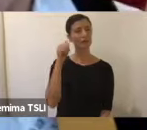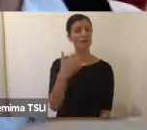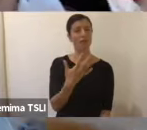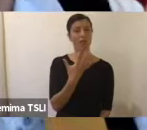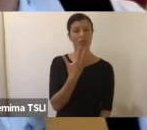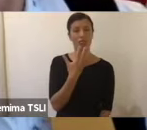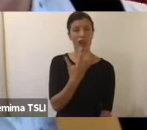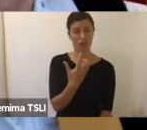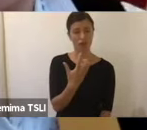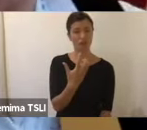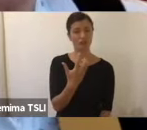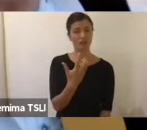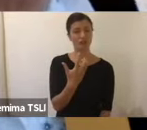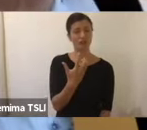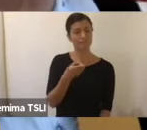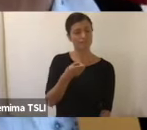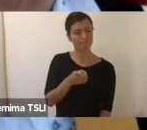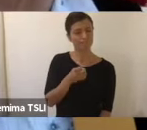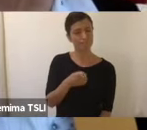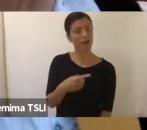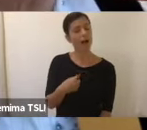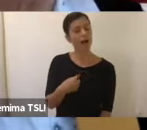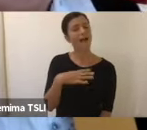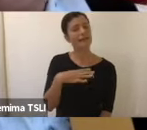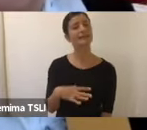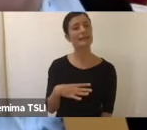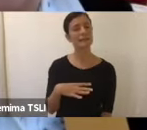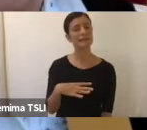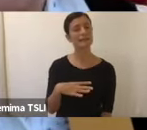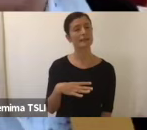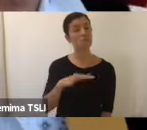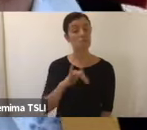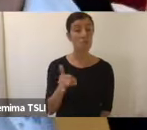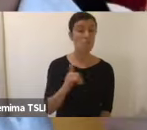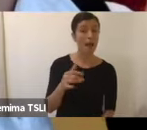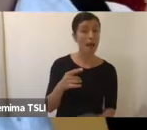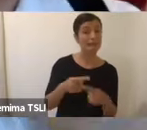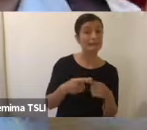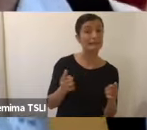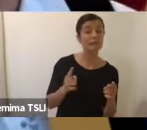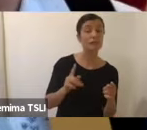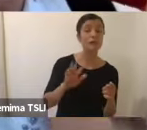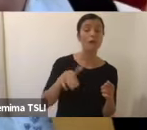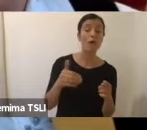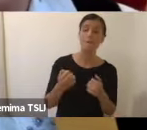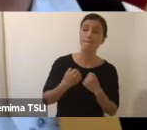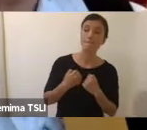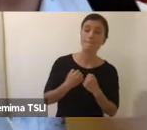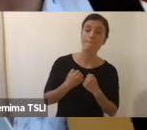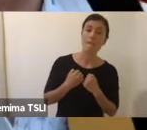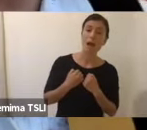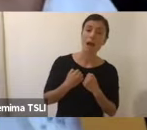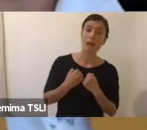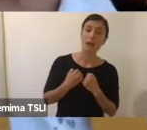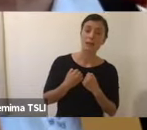need to sit here and have this conversation is probably different from the courage that my black or people of color